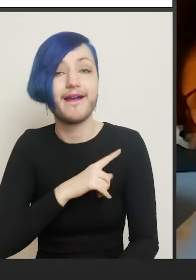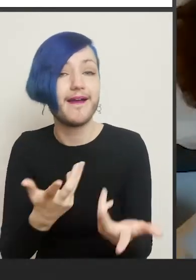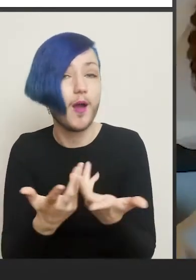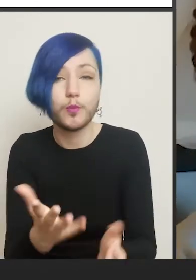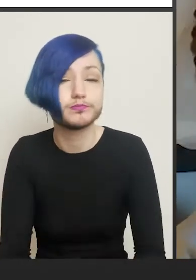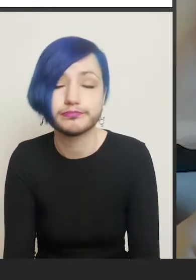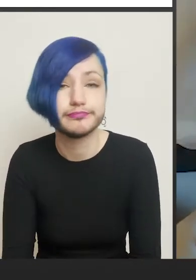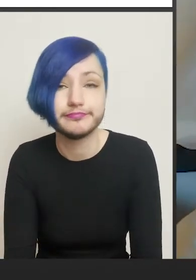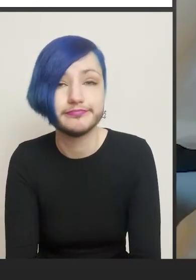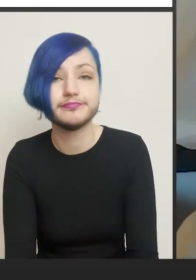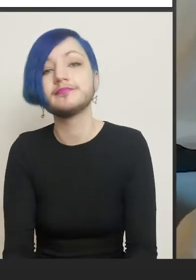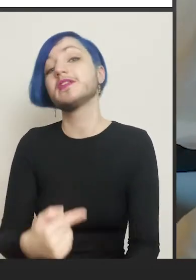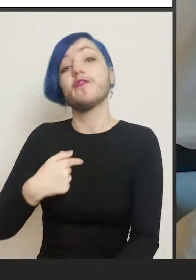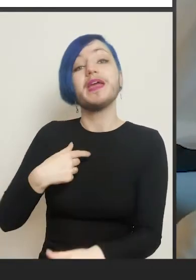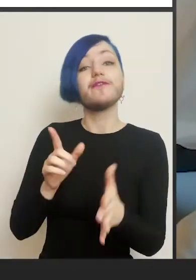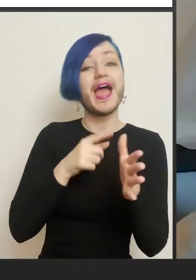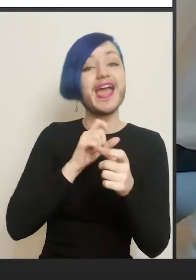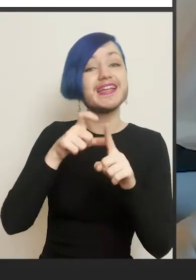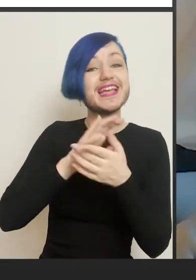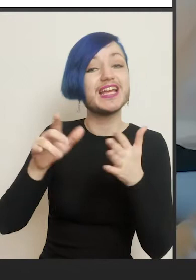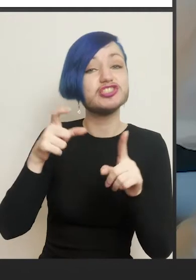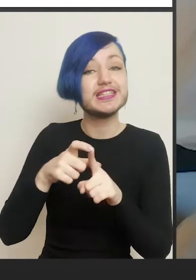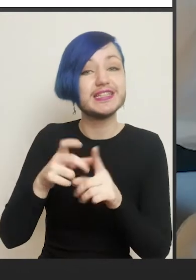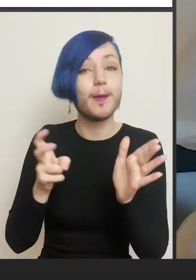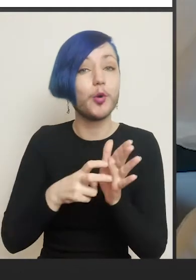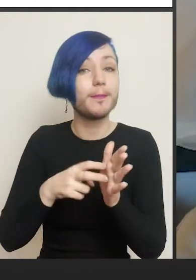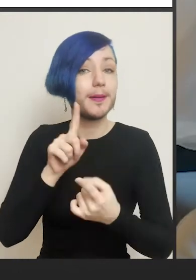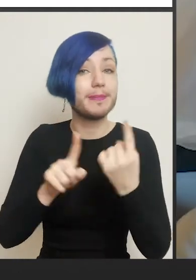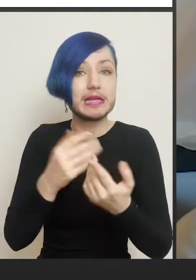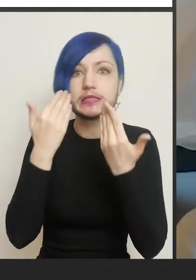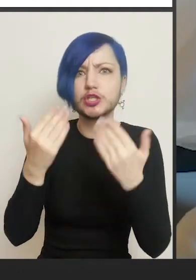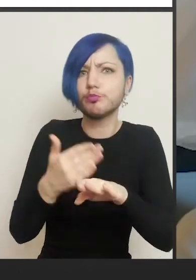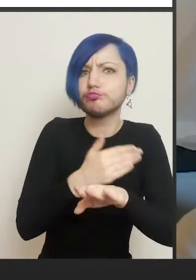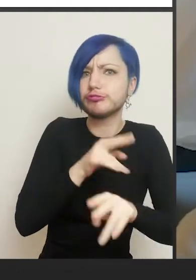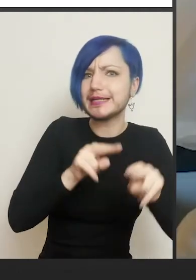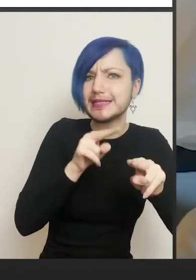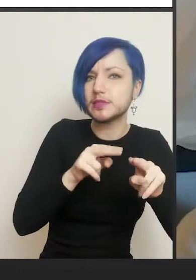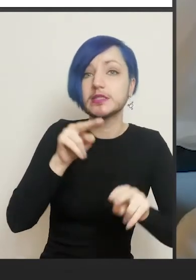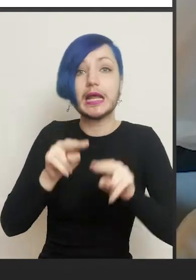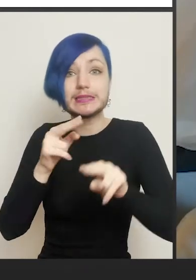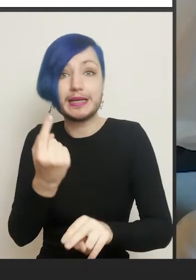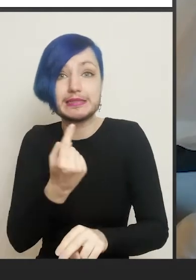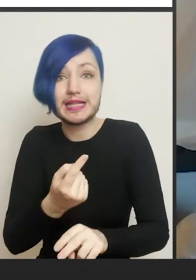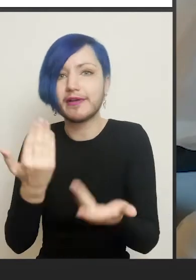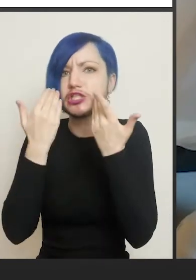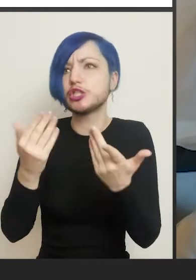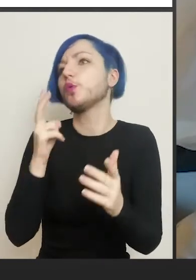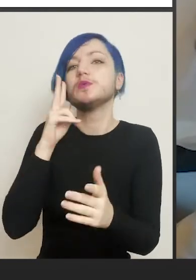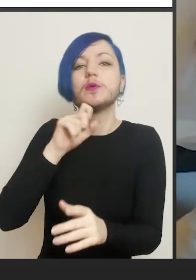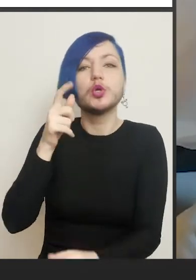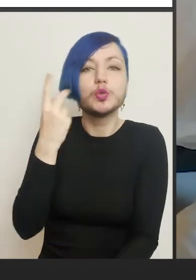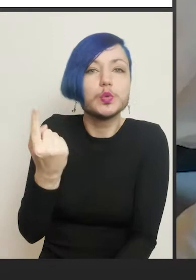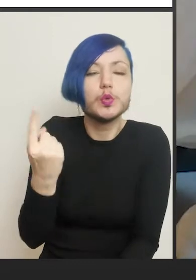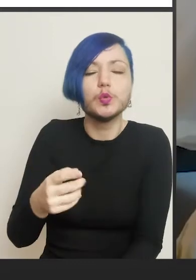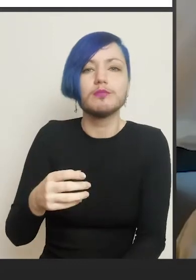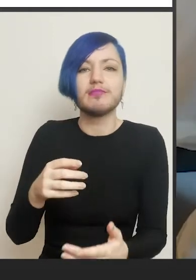When I had my ADHD kind of appointment meeting, I didn't know whether that was going to be a pre-assessment, whether it's going to be the assessment, who I was kind of going to see. It